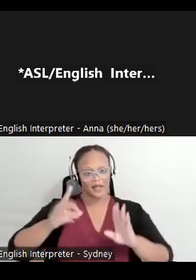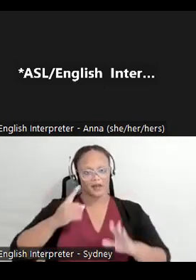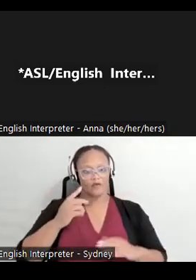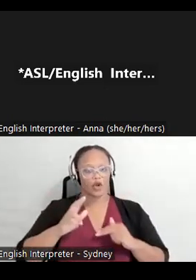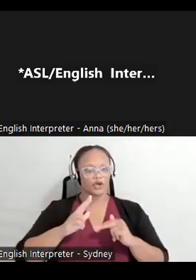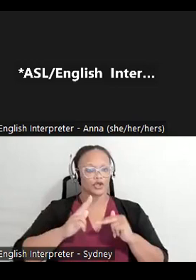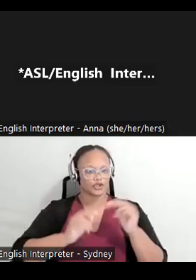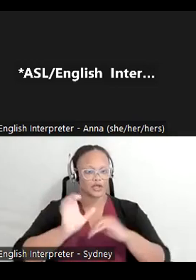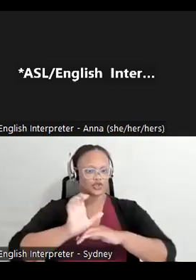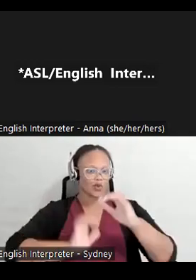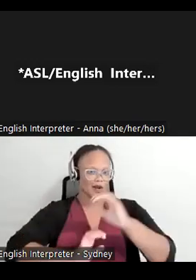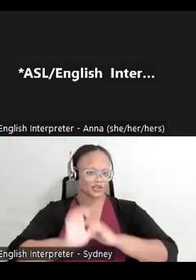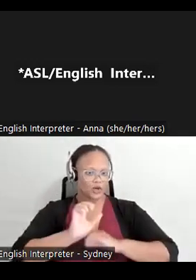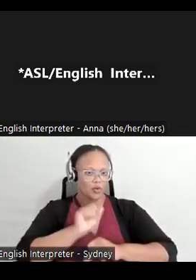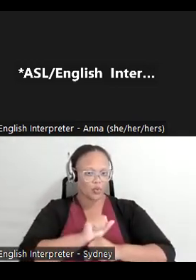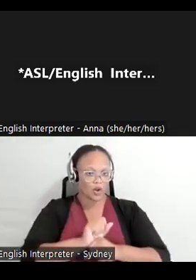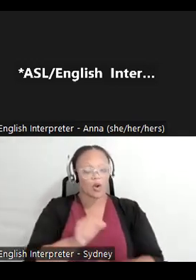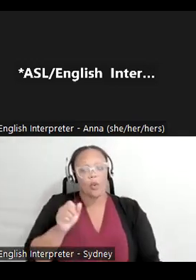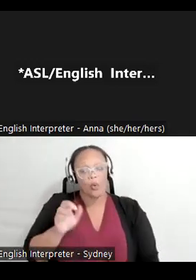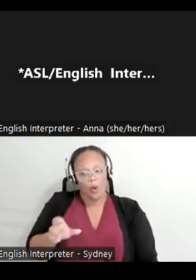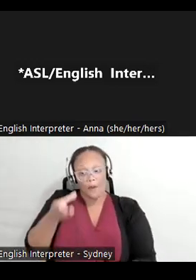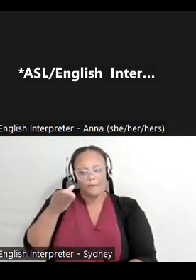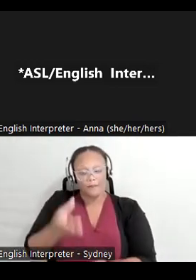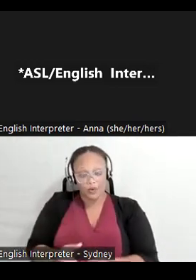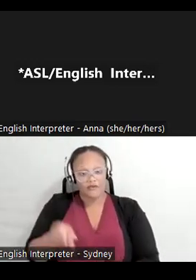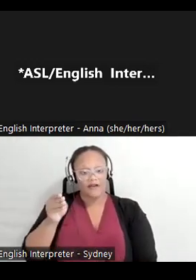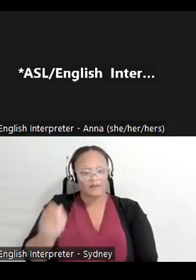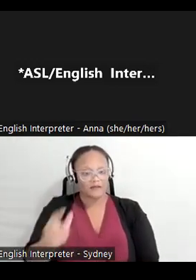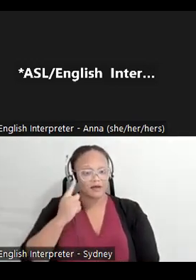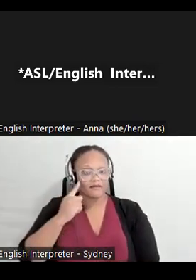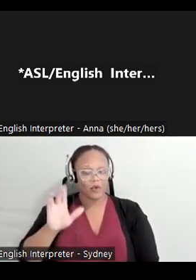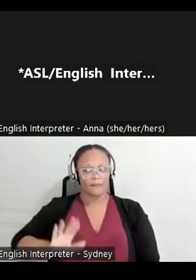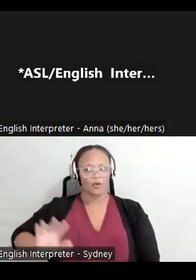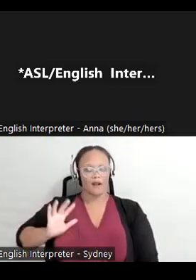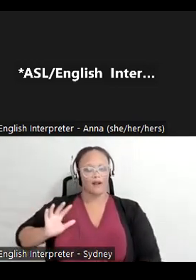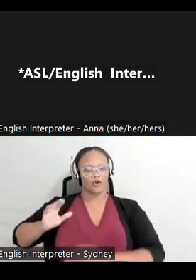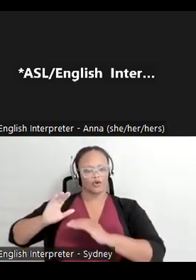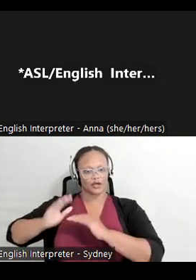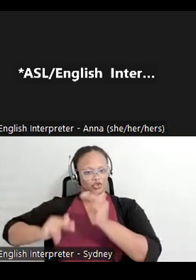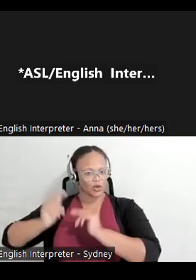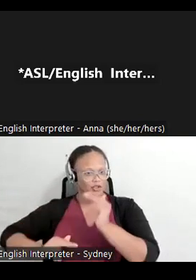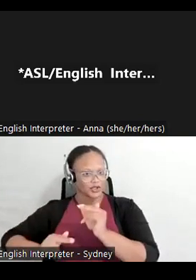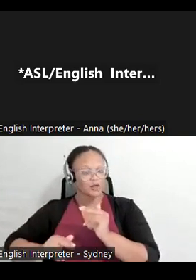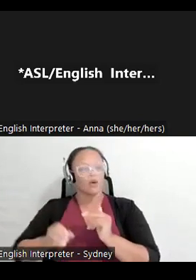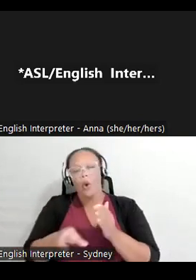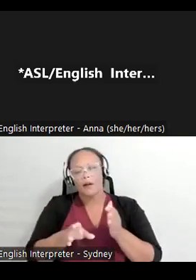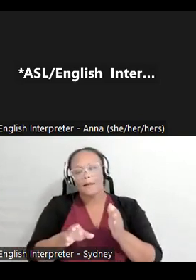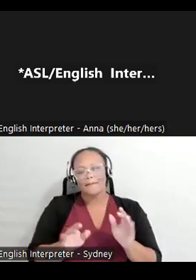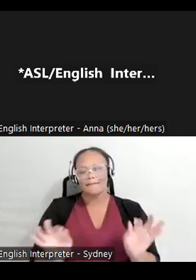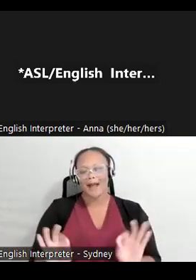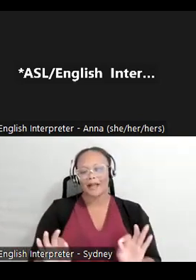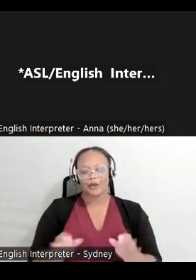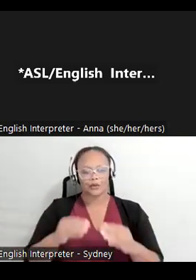proof of payment for prior construction or minor repair and renovation work. CDSS